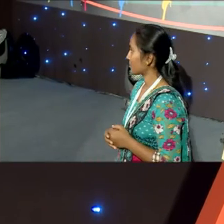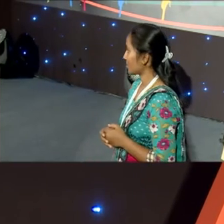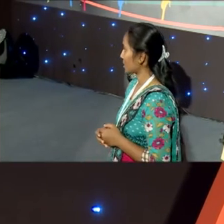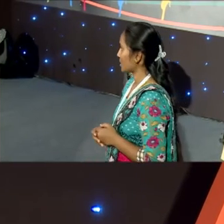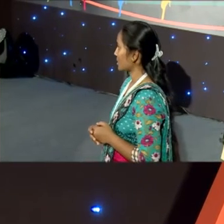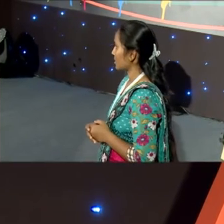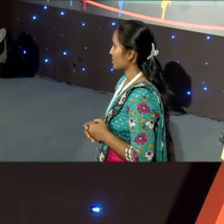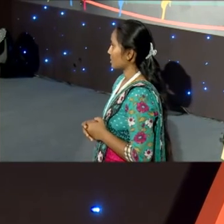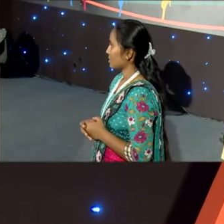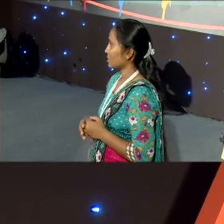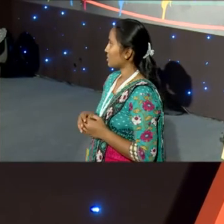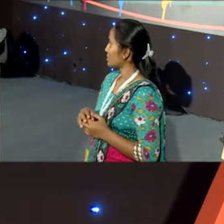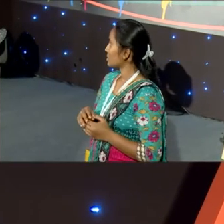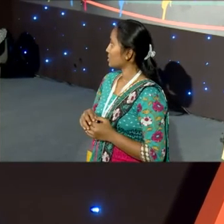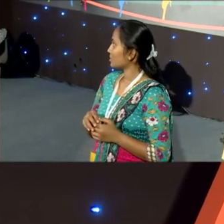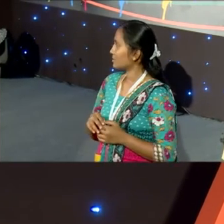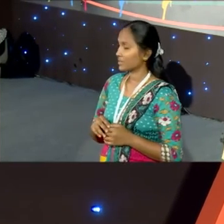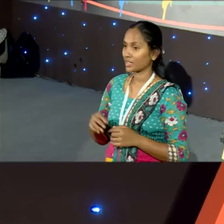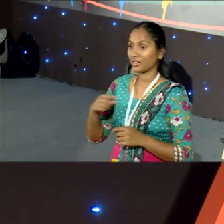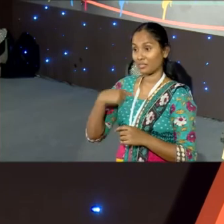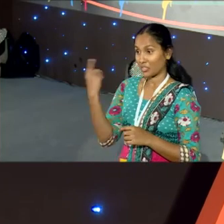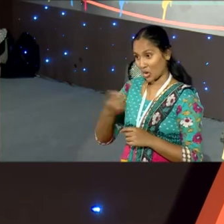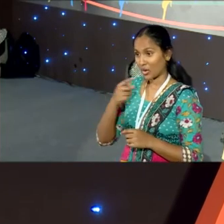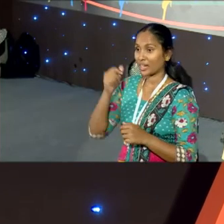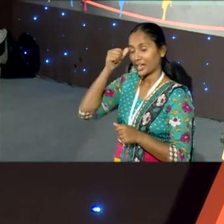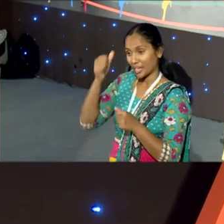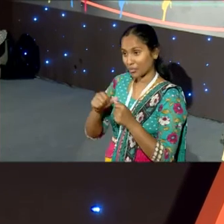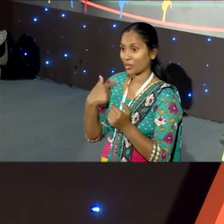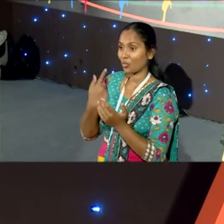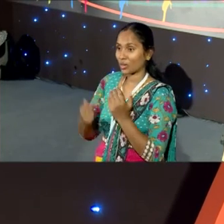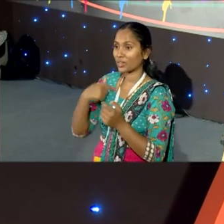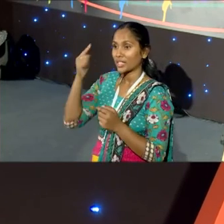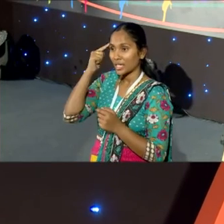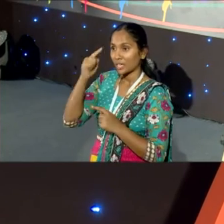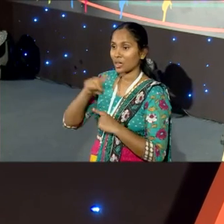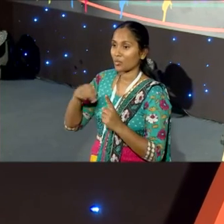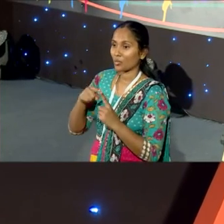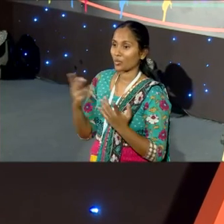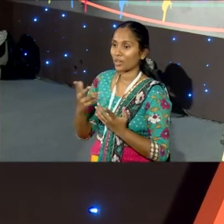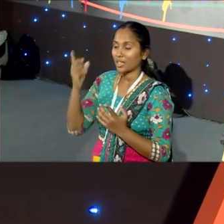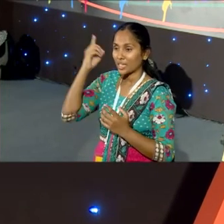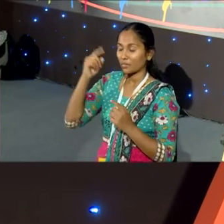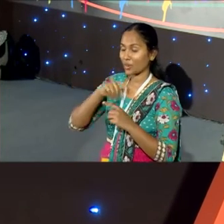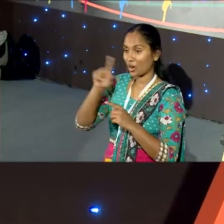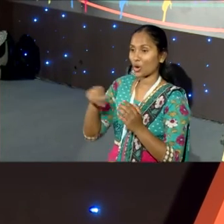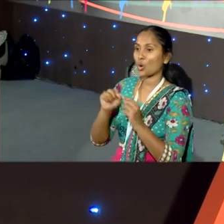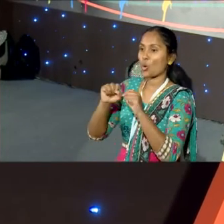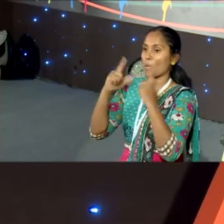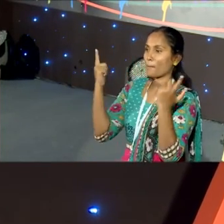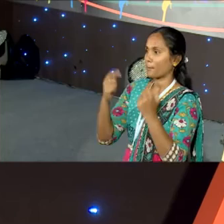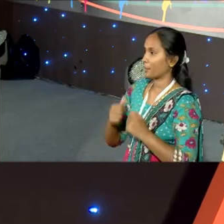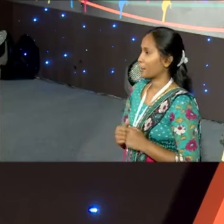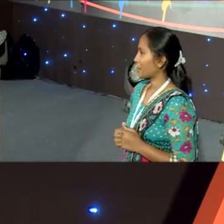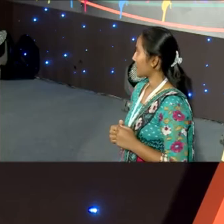So it's of no point. We remember everything that we dream about because we dream with our eyes wide open. And we